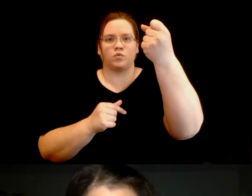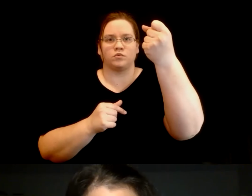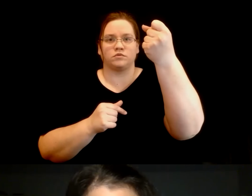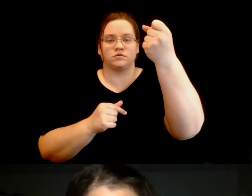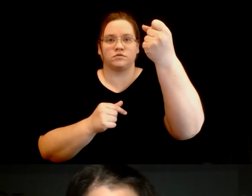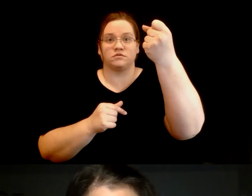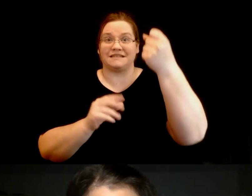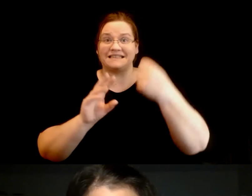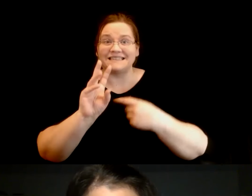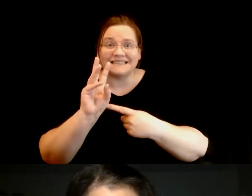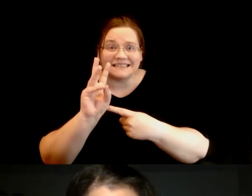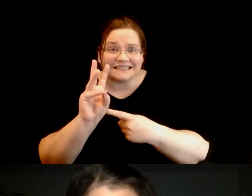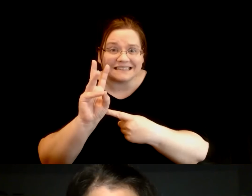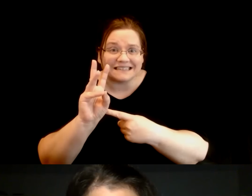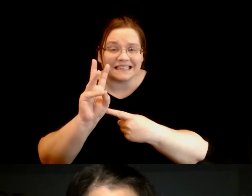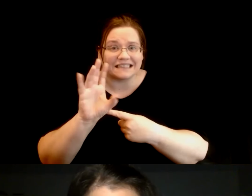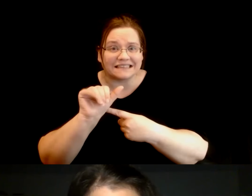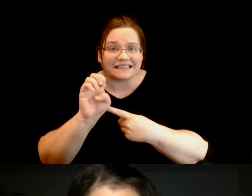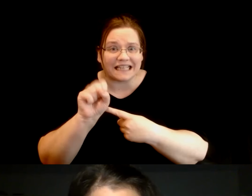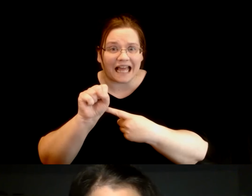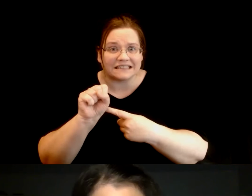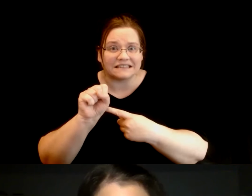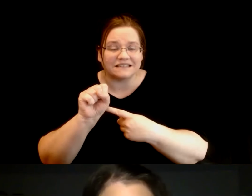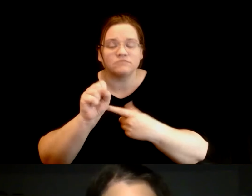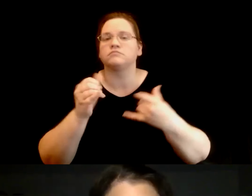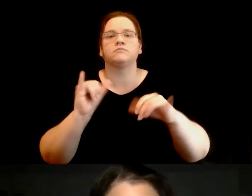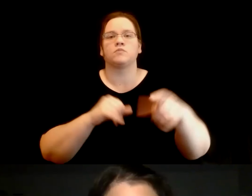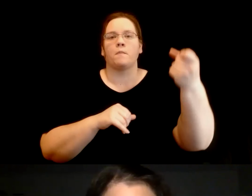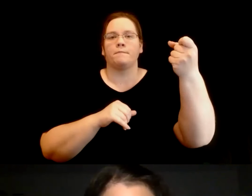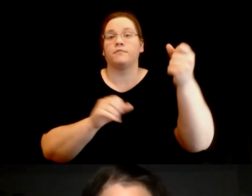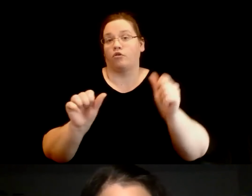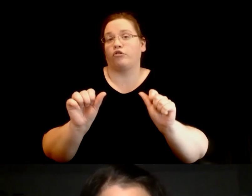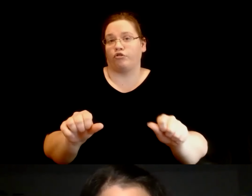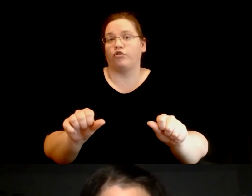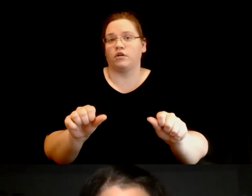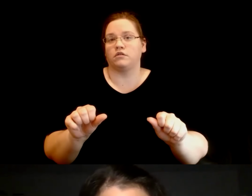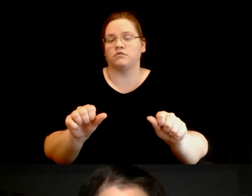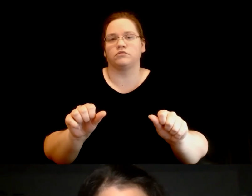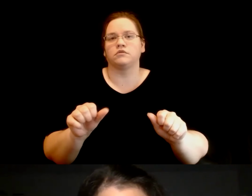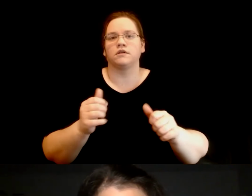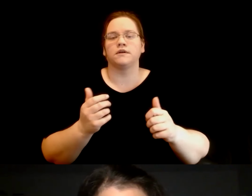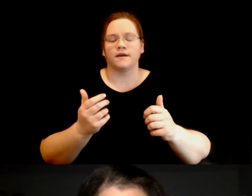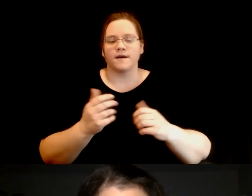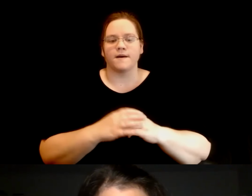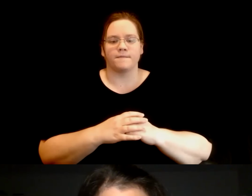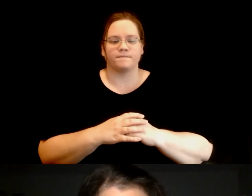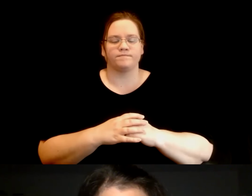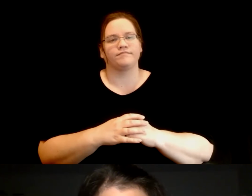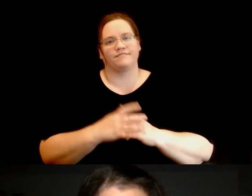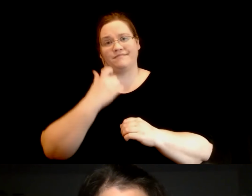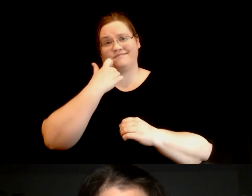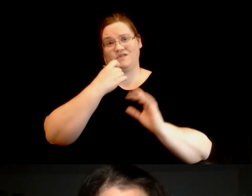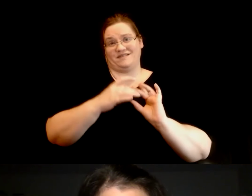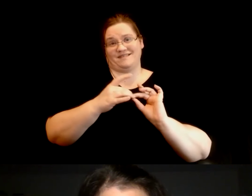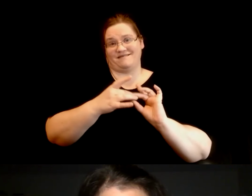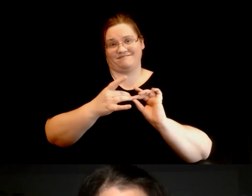or 6 cases, that's a really low number. It can be halted really quite immediately, but like I just said, we